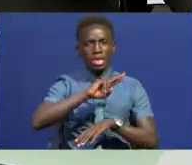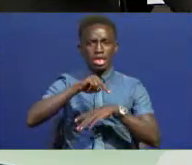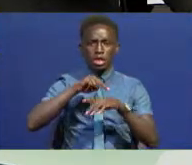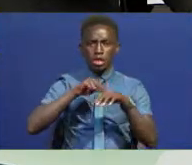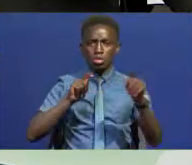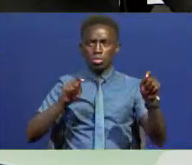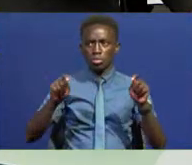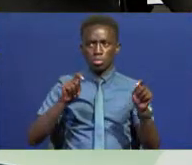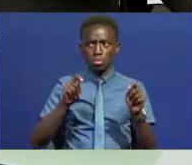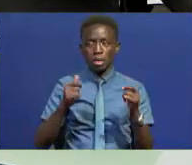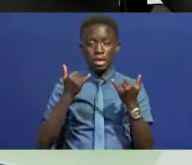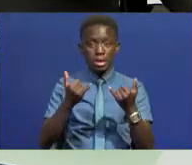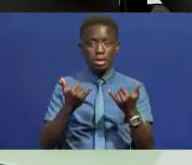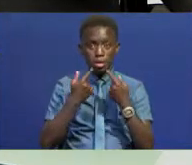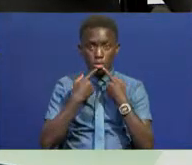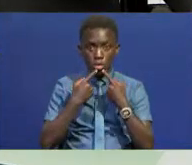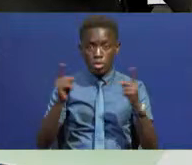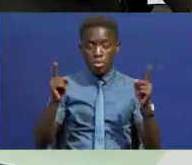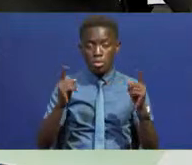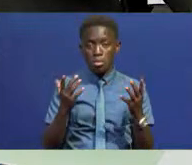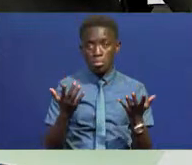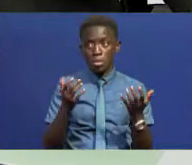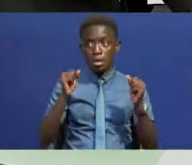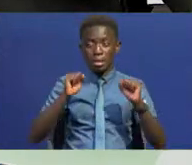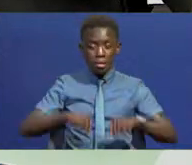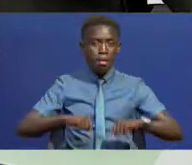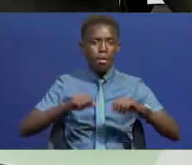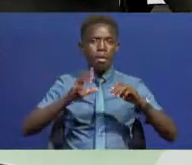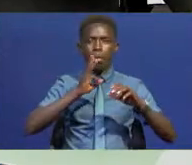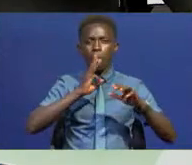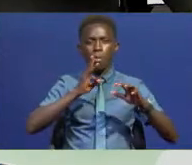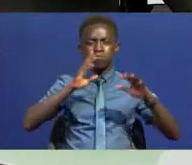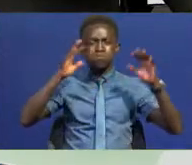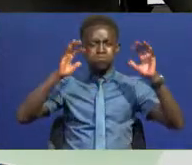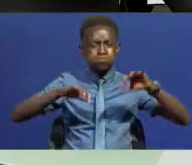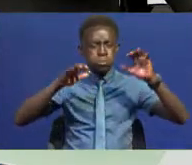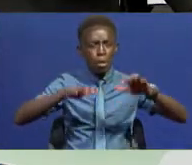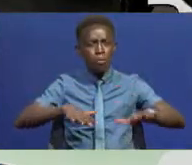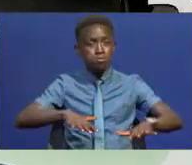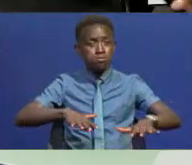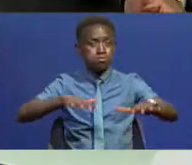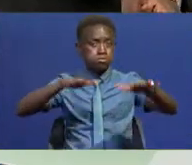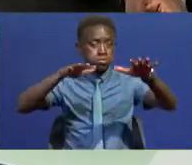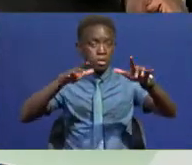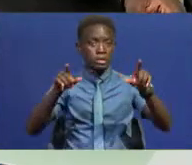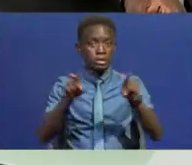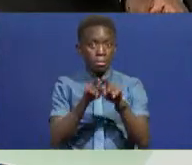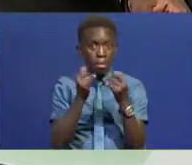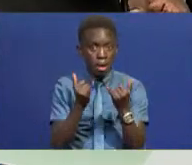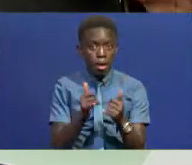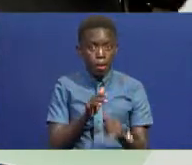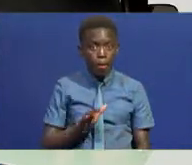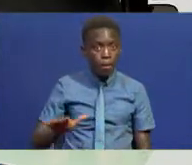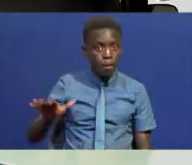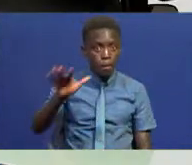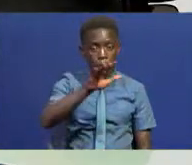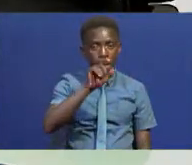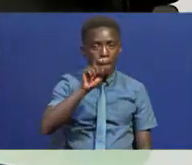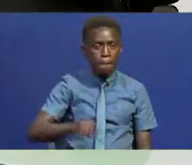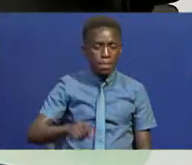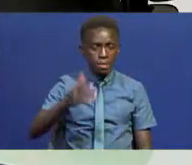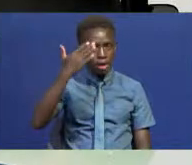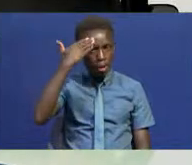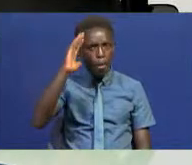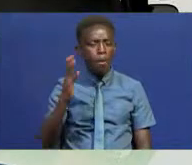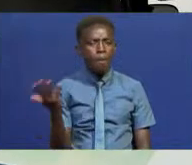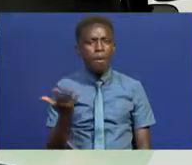alert and public awareness for possible floods, and saying, of course, that where at this point the public needs to be aware that there will be likely flash